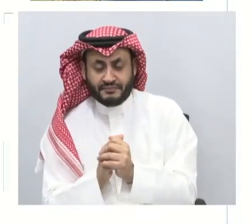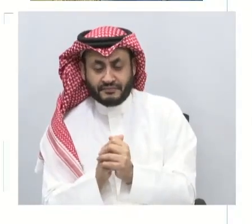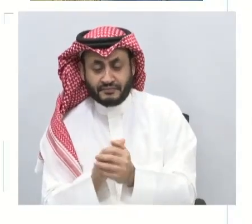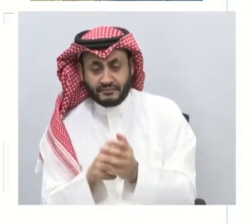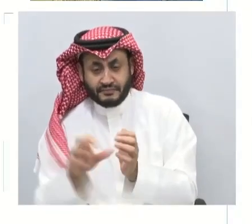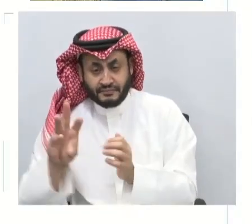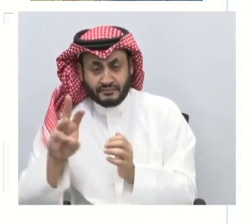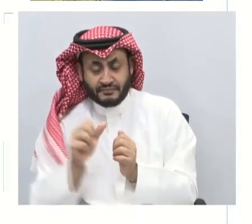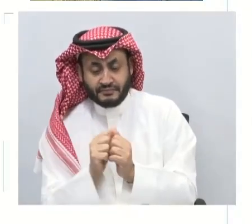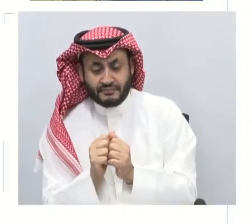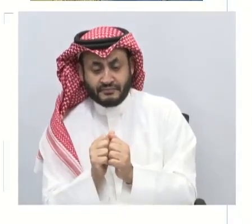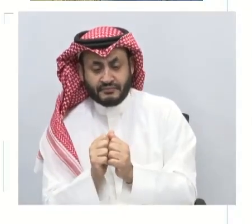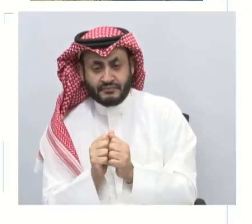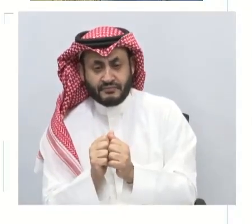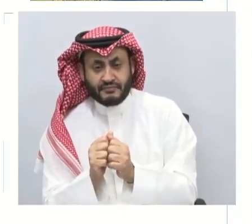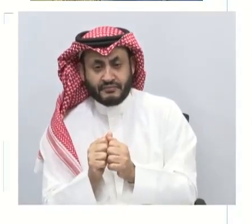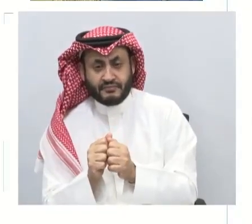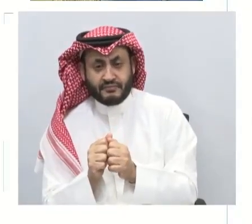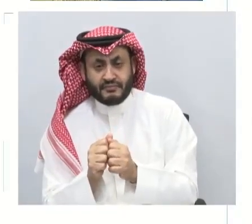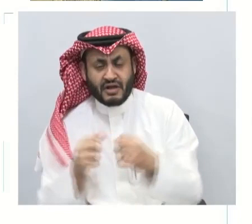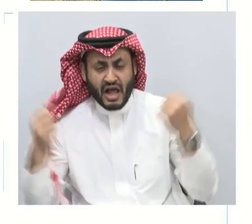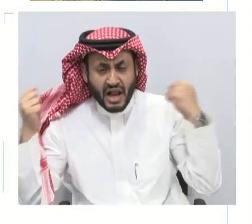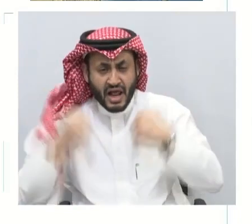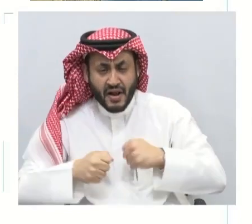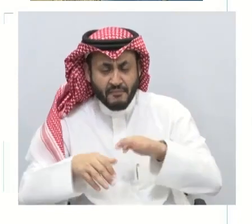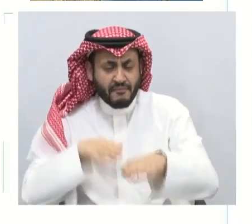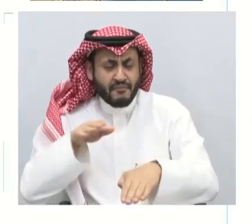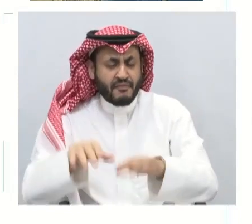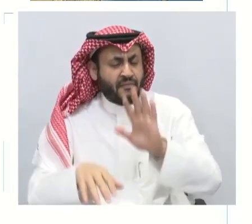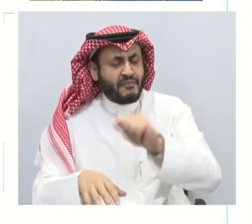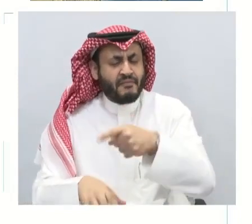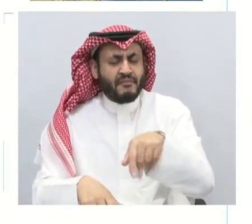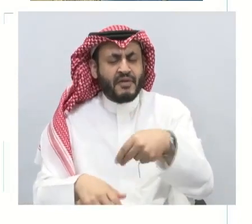Number six, you won't need boots and jackets in the mountains.